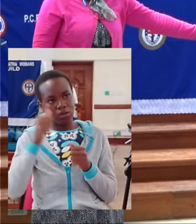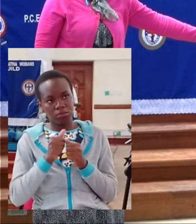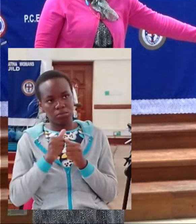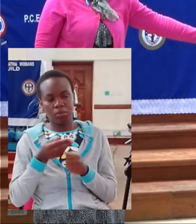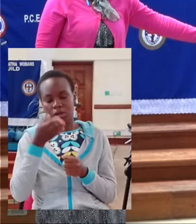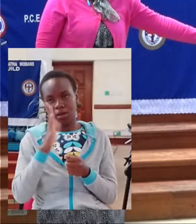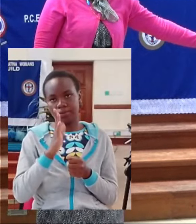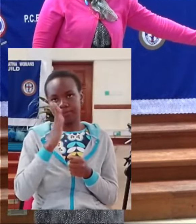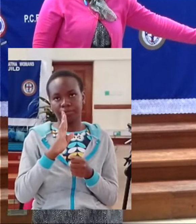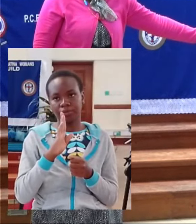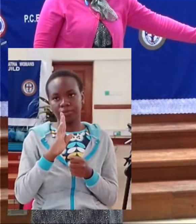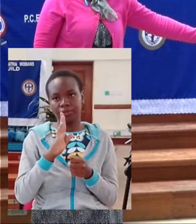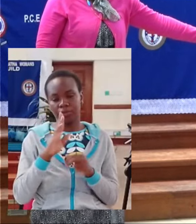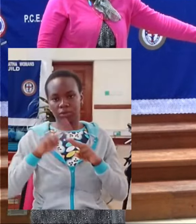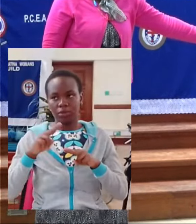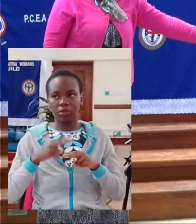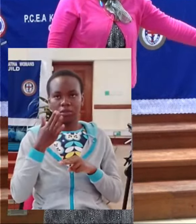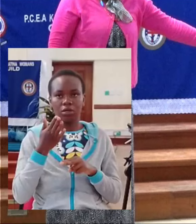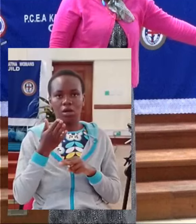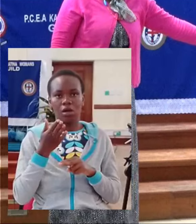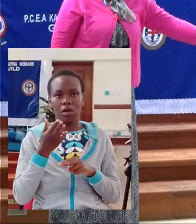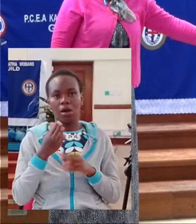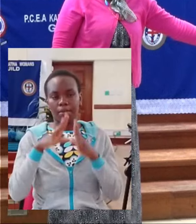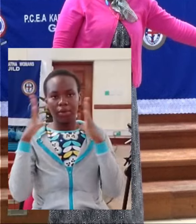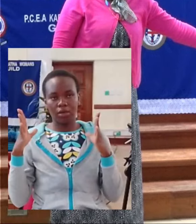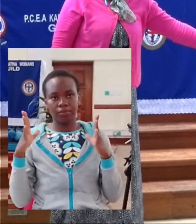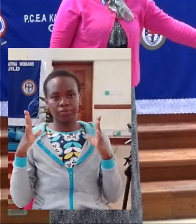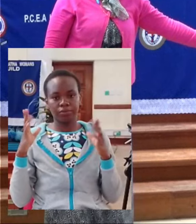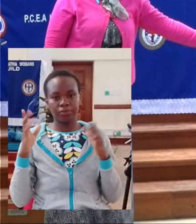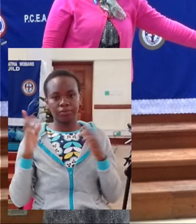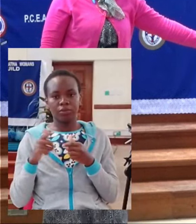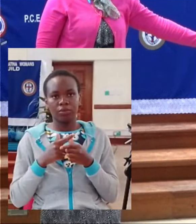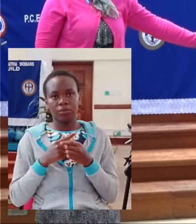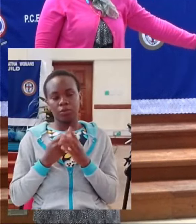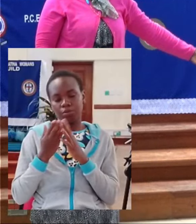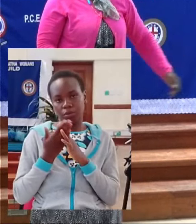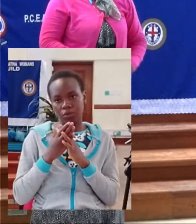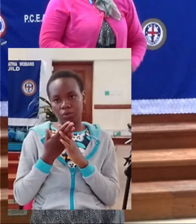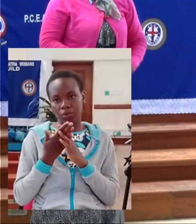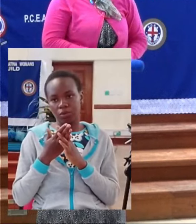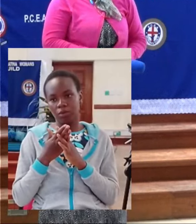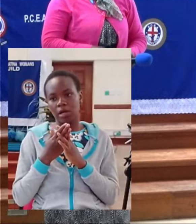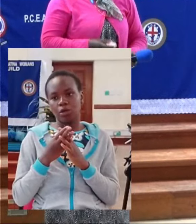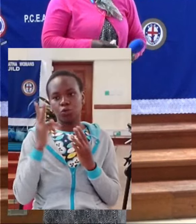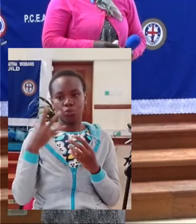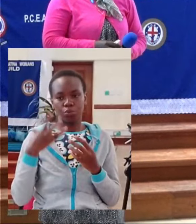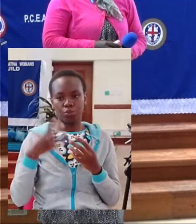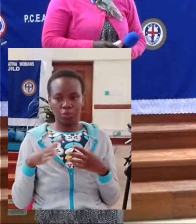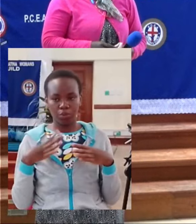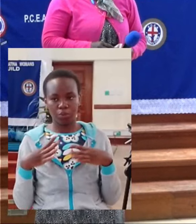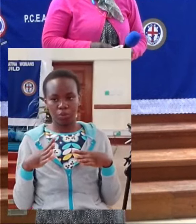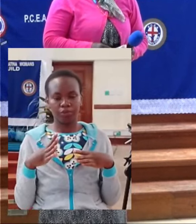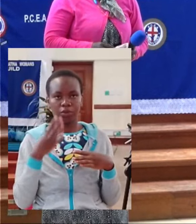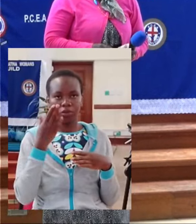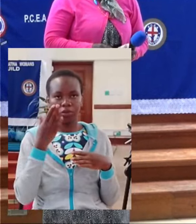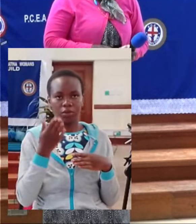hinya Ngai uikarite giteine giaku kionene Jehova gatagate ka keruvi na saravi muthamaki mwene